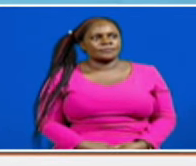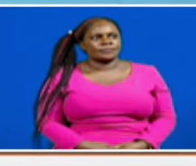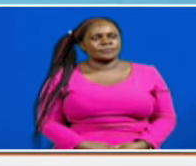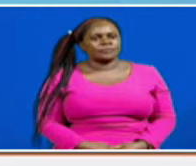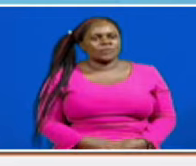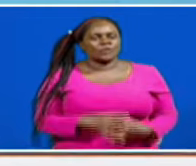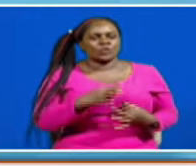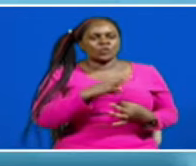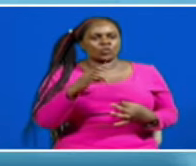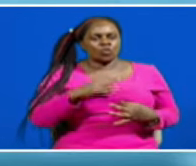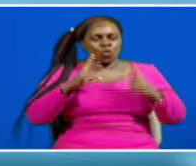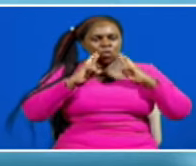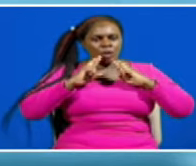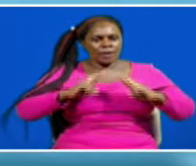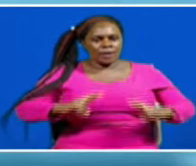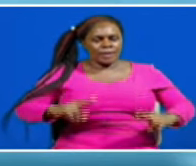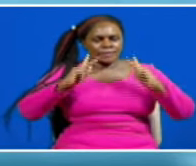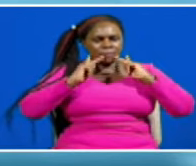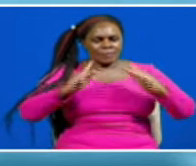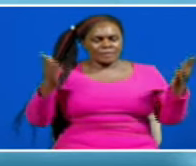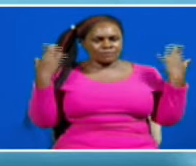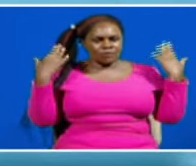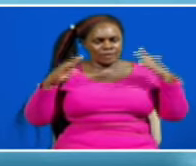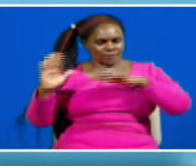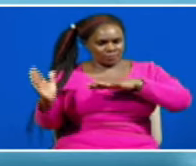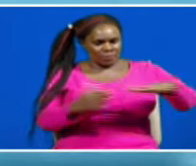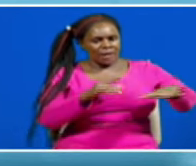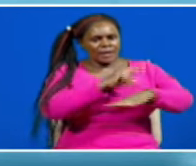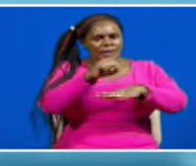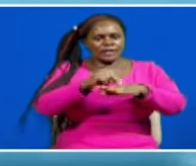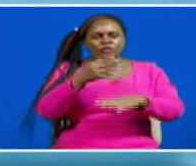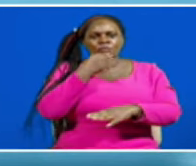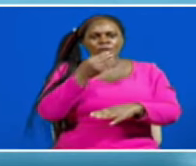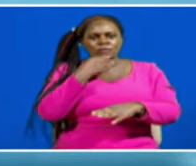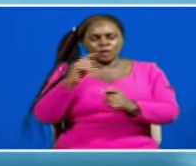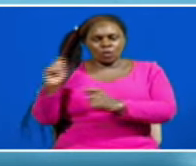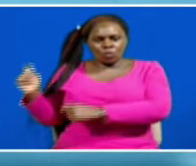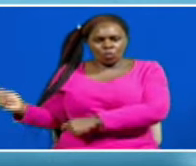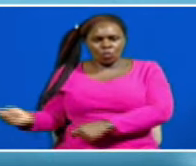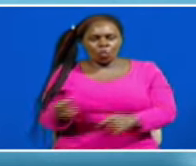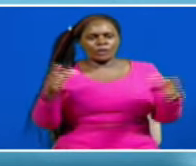Now may his soul rest in eternal peace. Now moving on, the national men's hockey team will be gunning for a medal